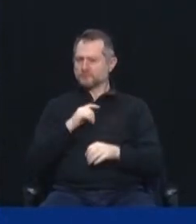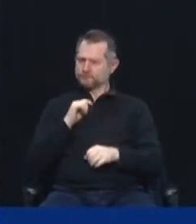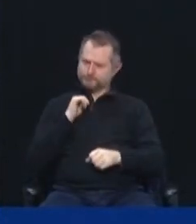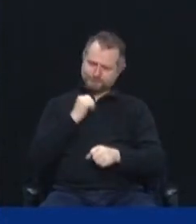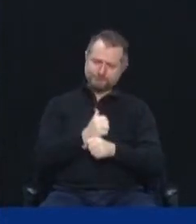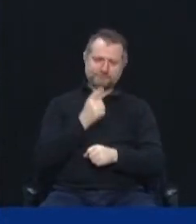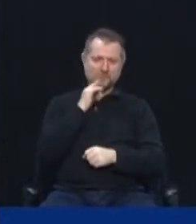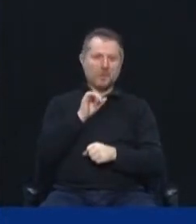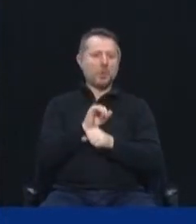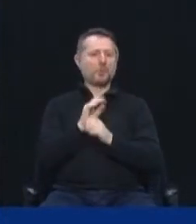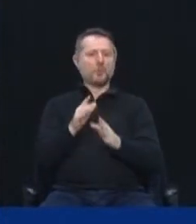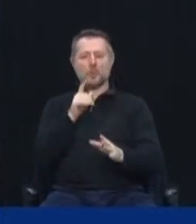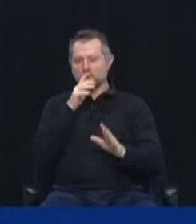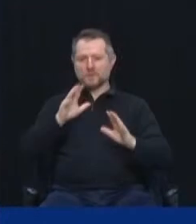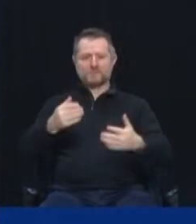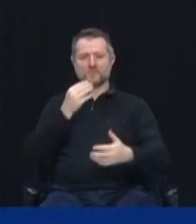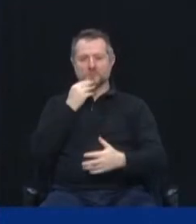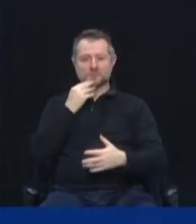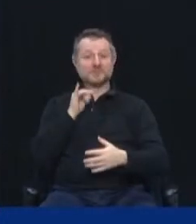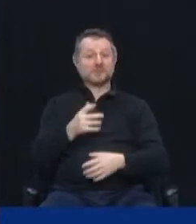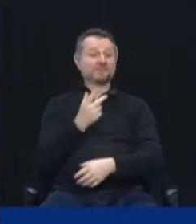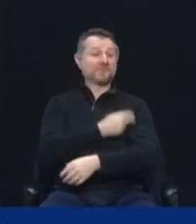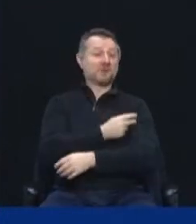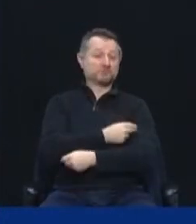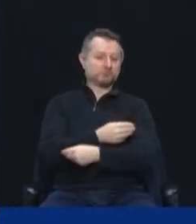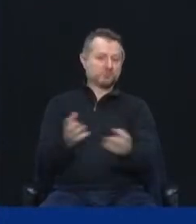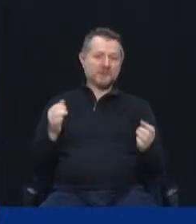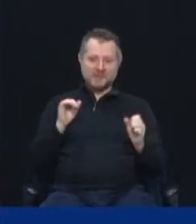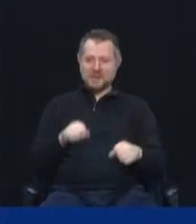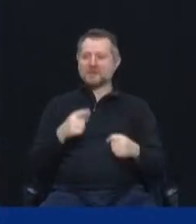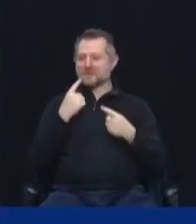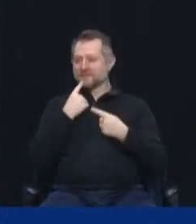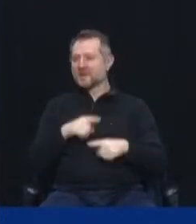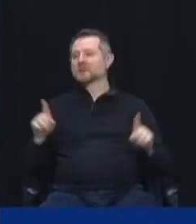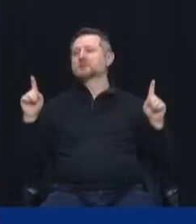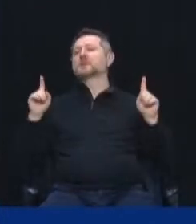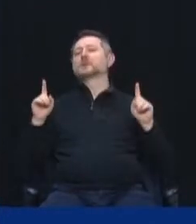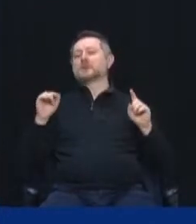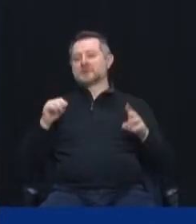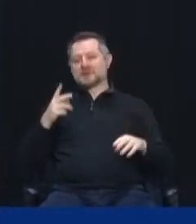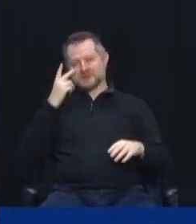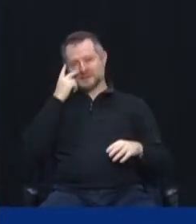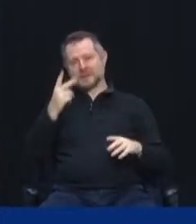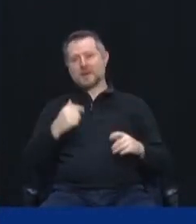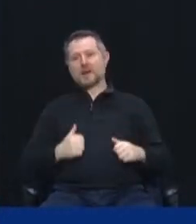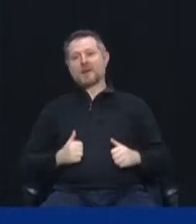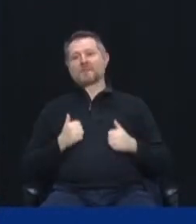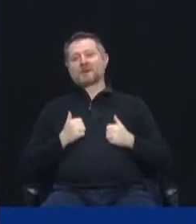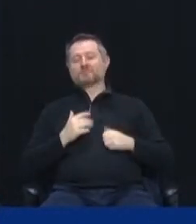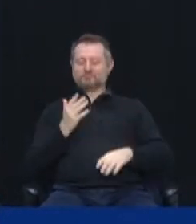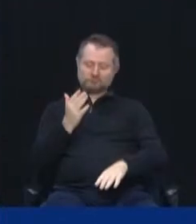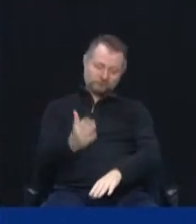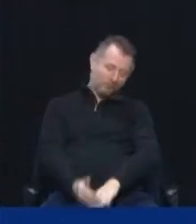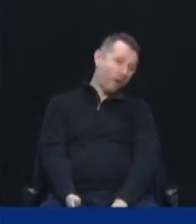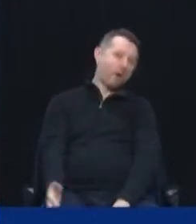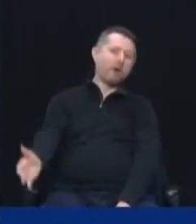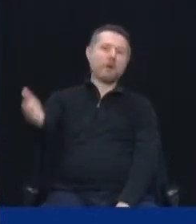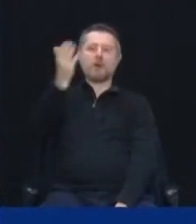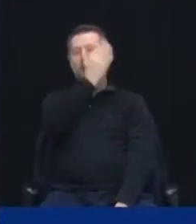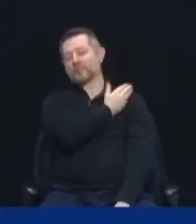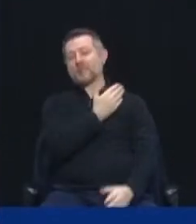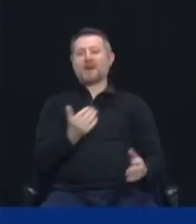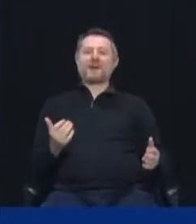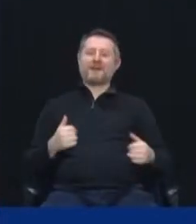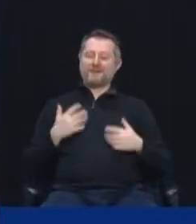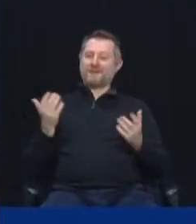With this vaccine, we can finally see the light at the end of the tunnel. But